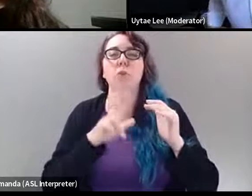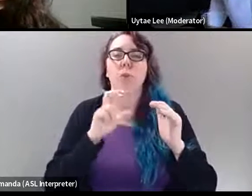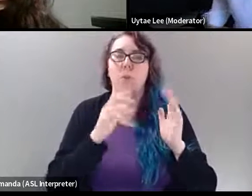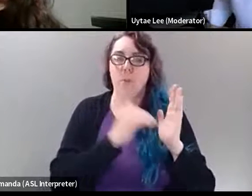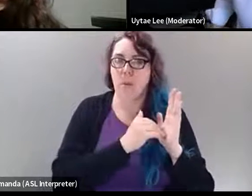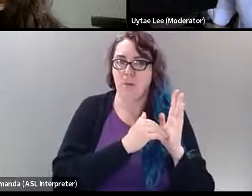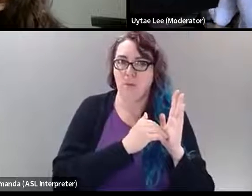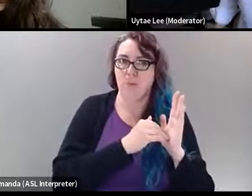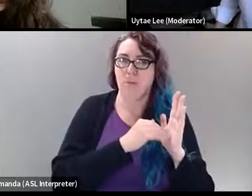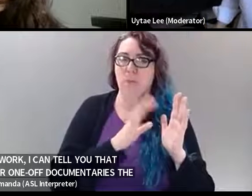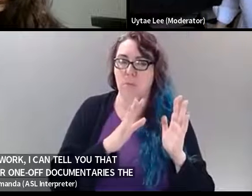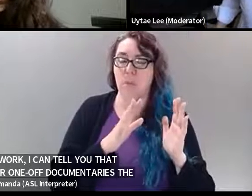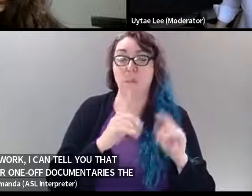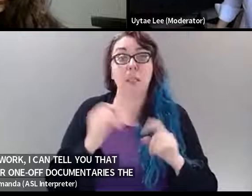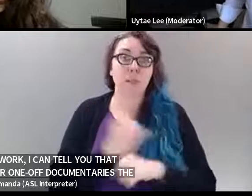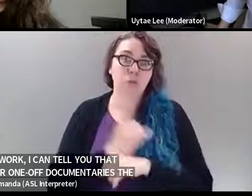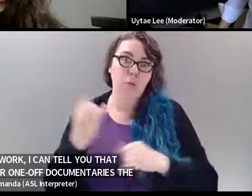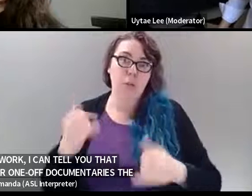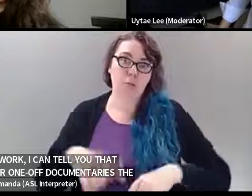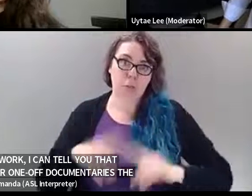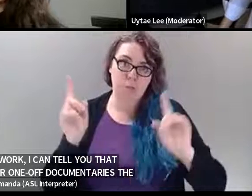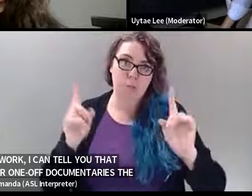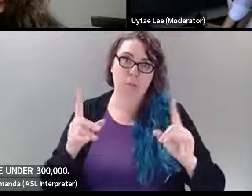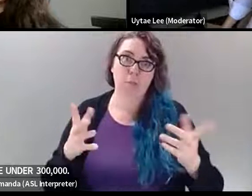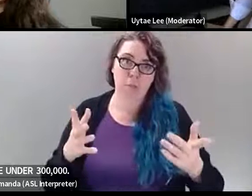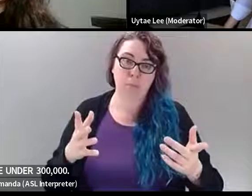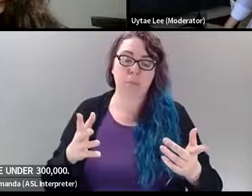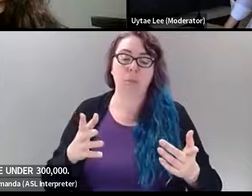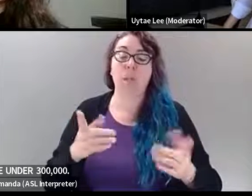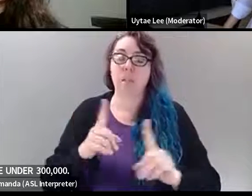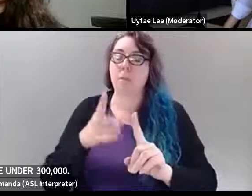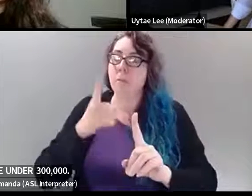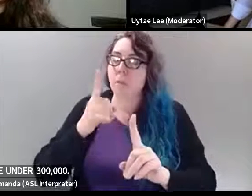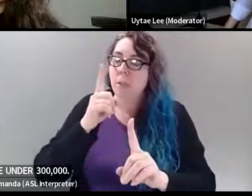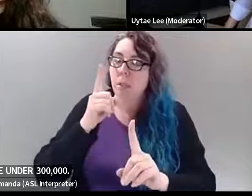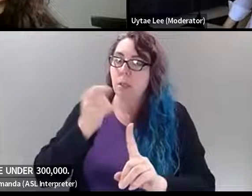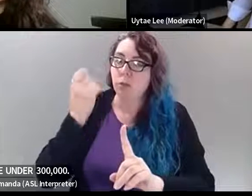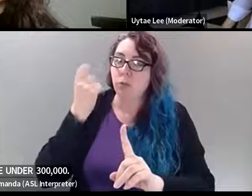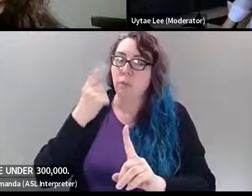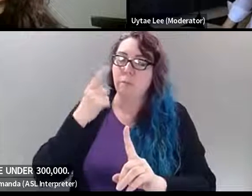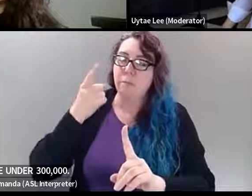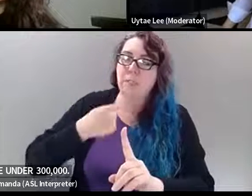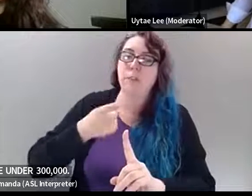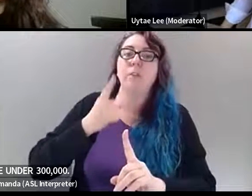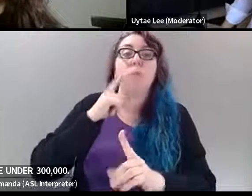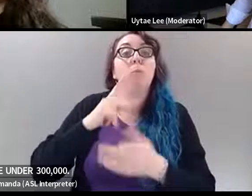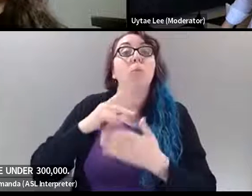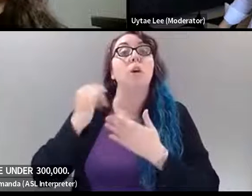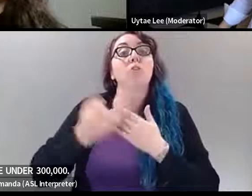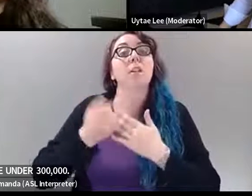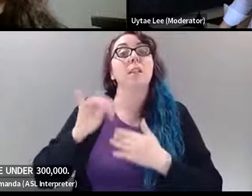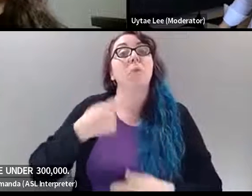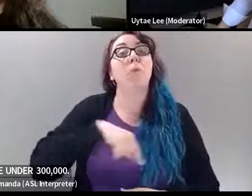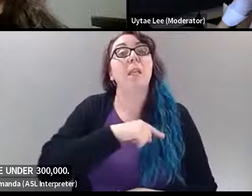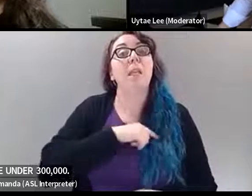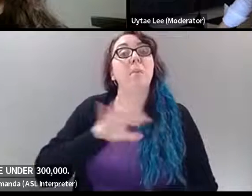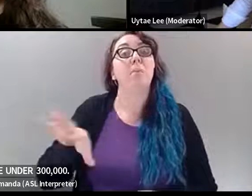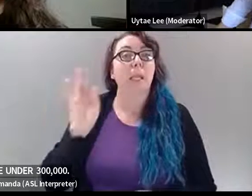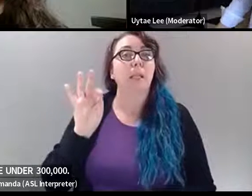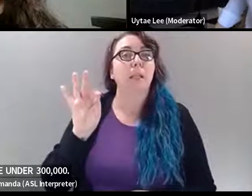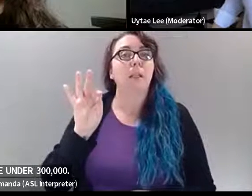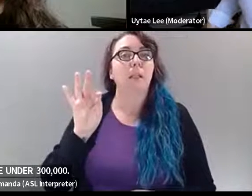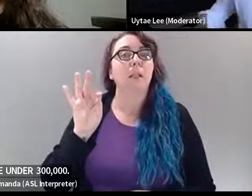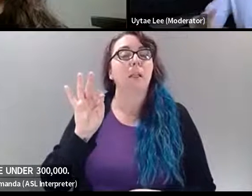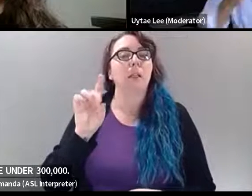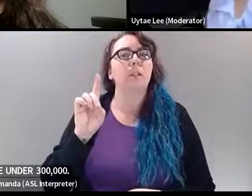industry. So I'm speaking specifically for projects that we commission specifically for one-off documentaries, just to